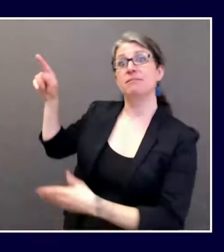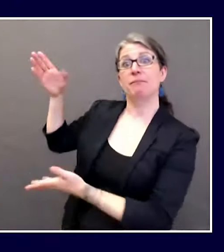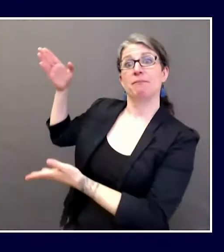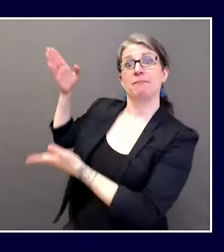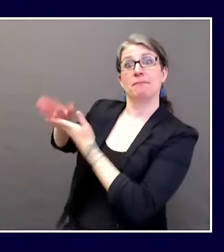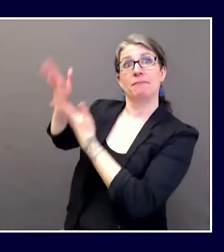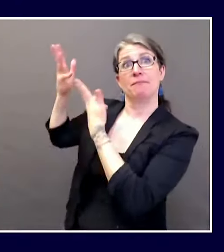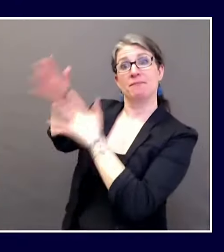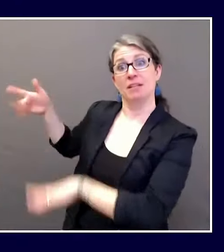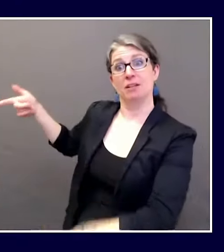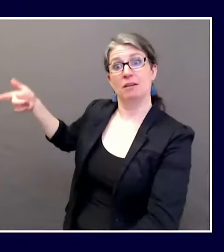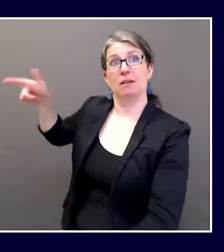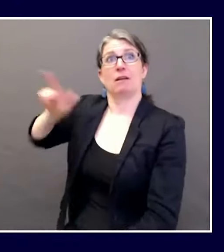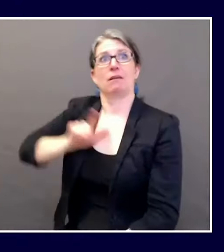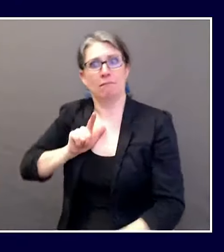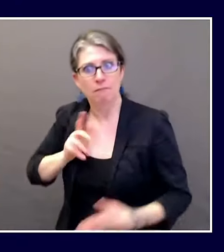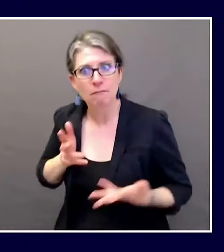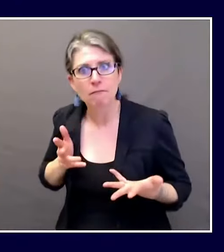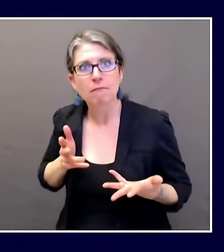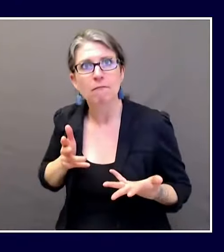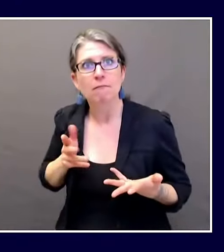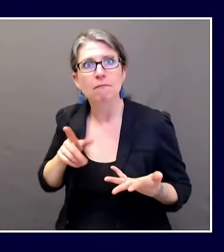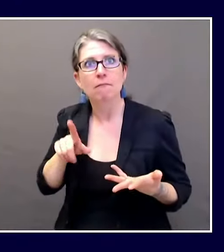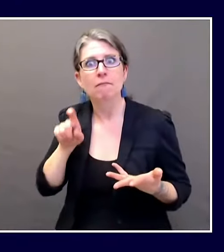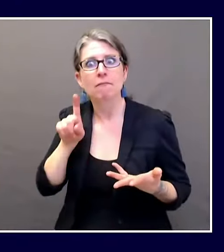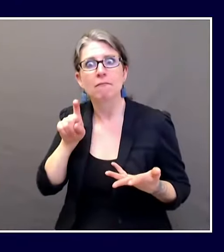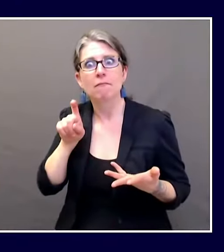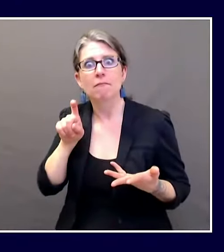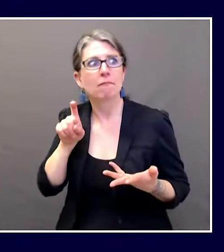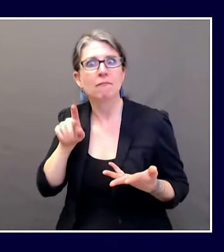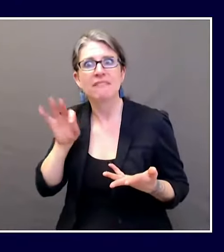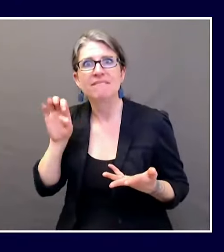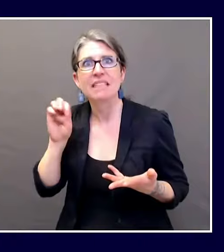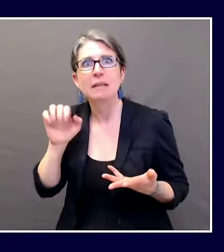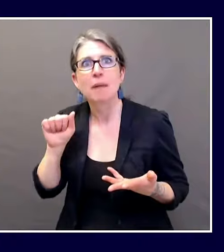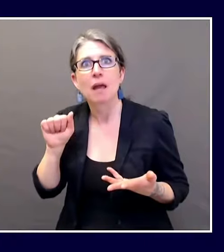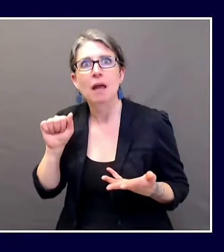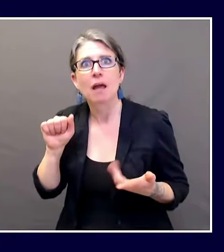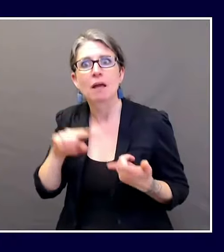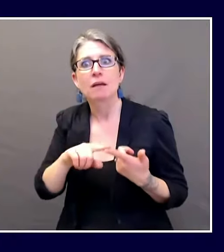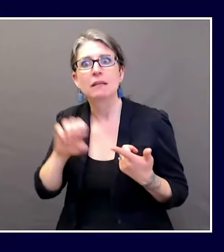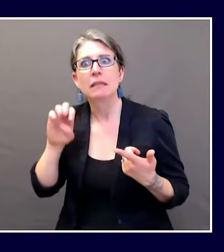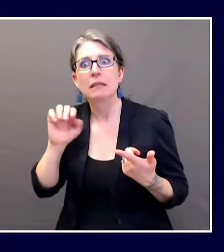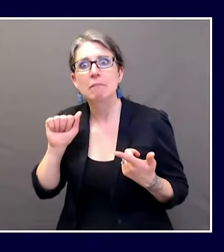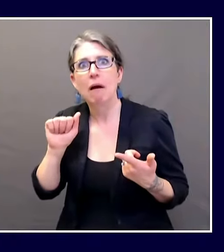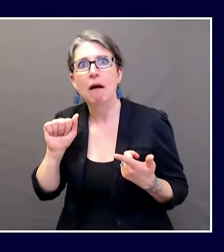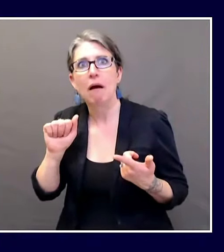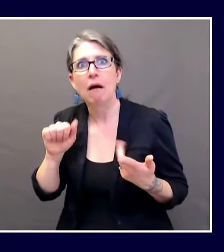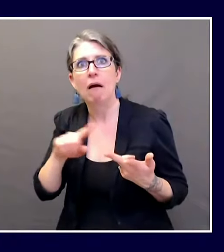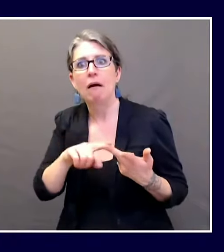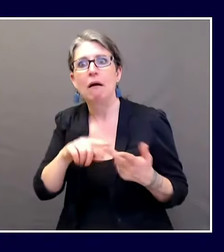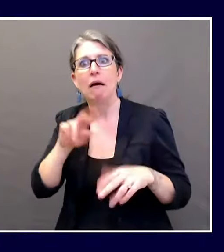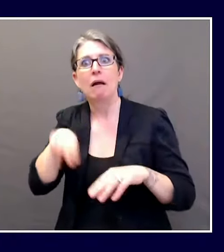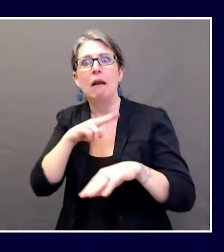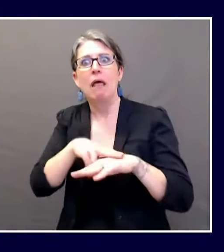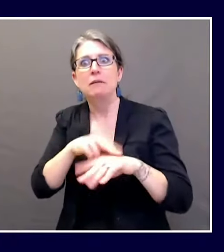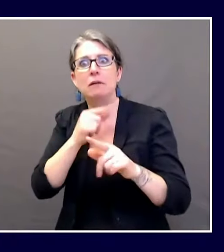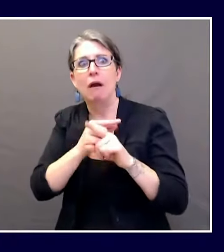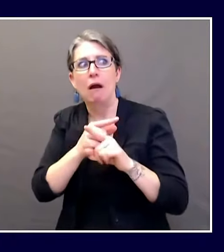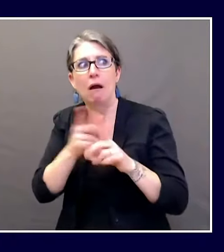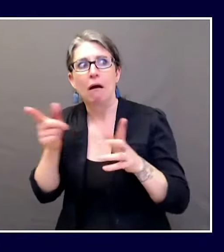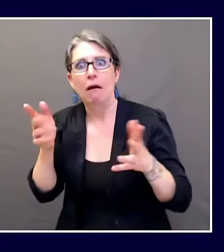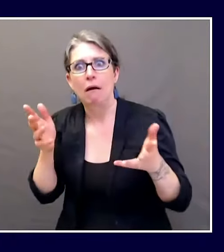US government. So those are just two examples. Certainly we can discuss more though. And how